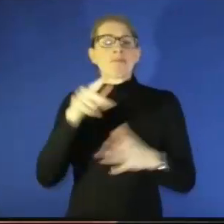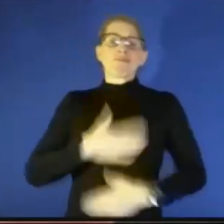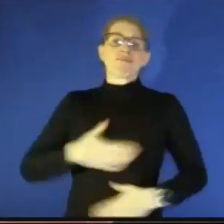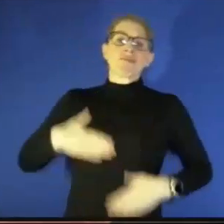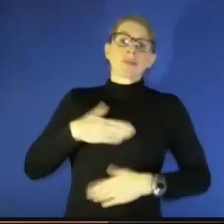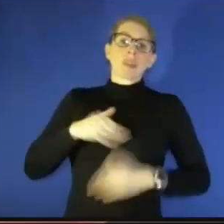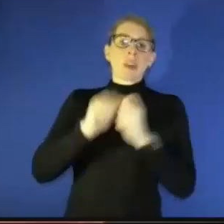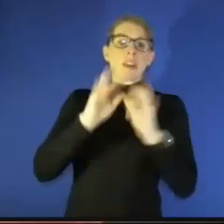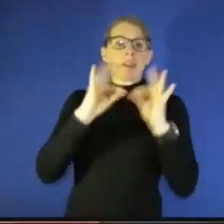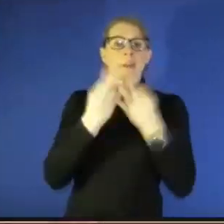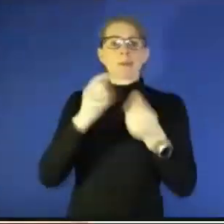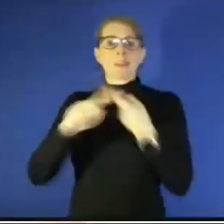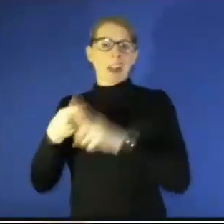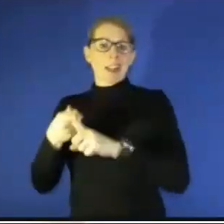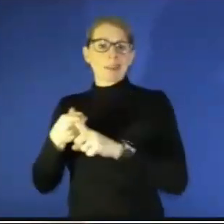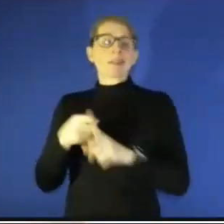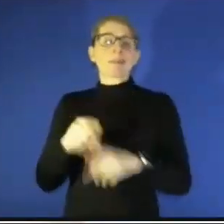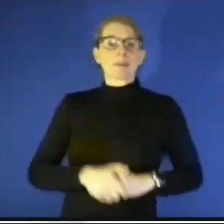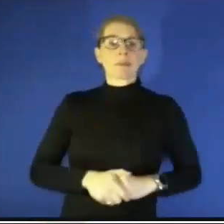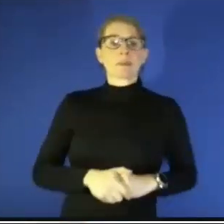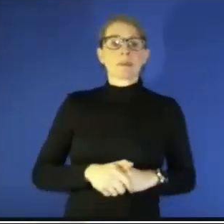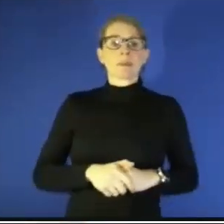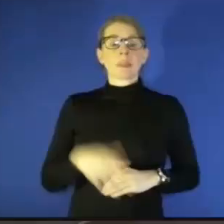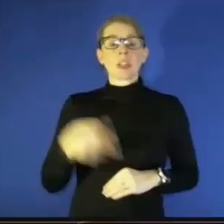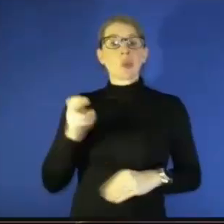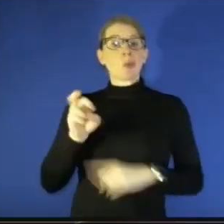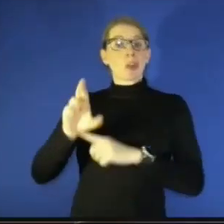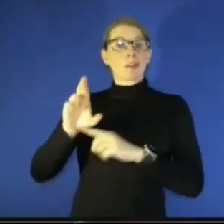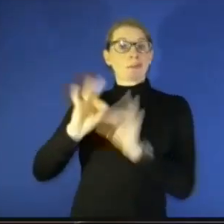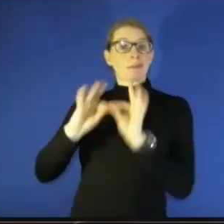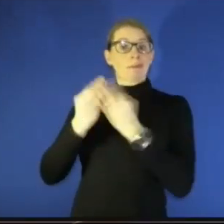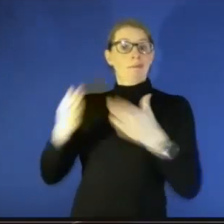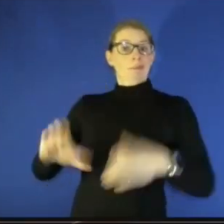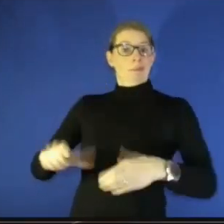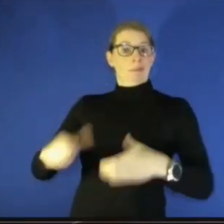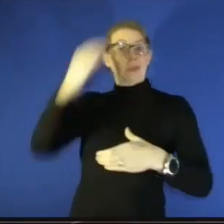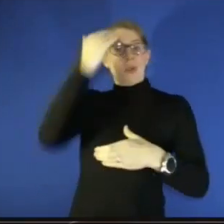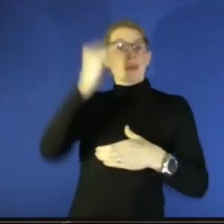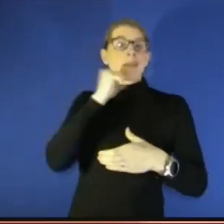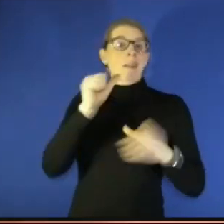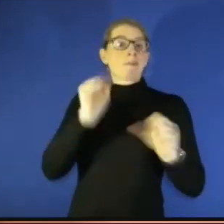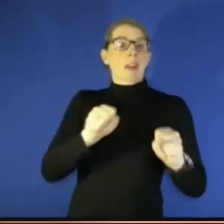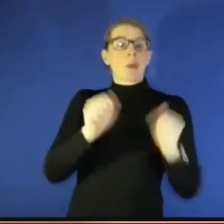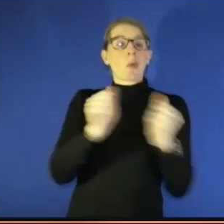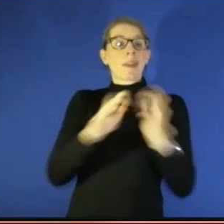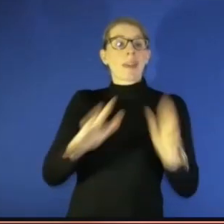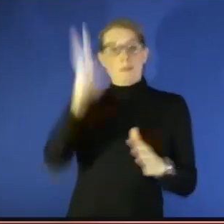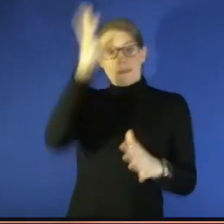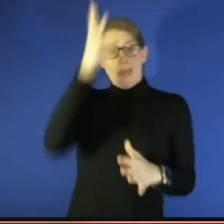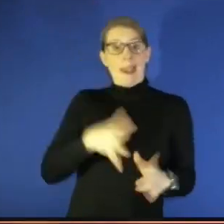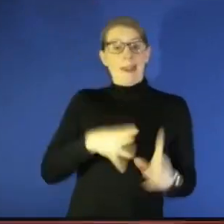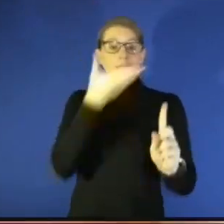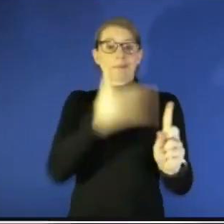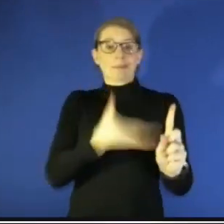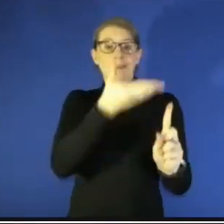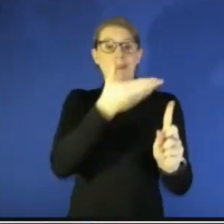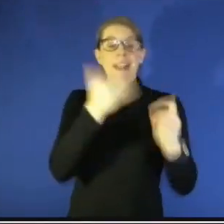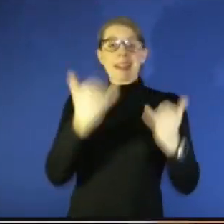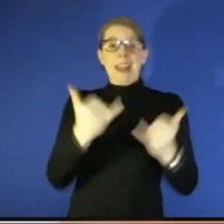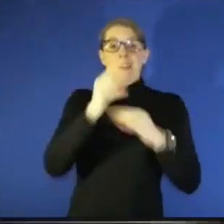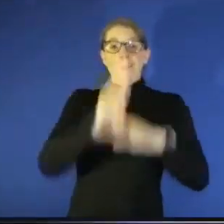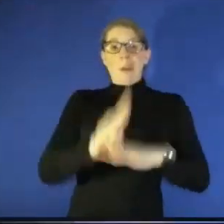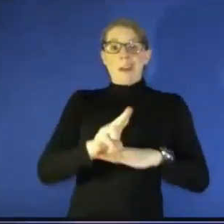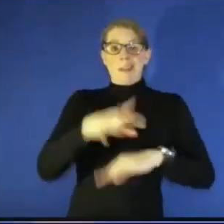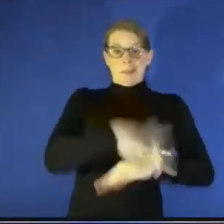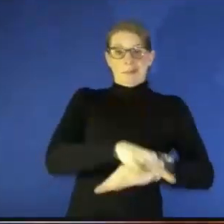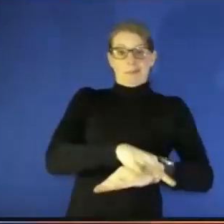and friends. But the Hubers know this would not be possible without the man who now wears that healer